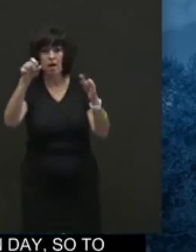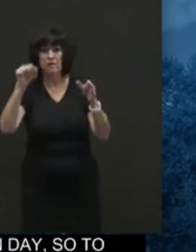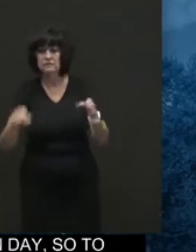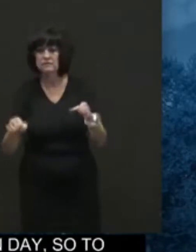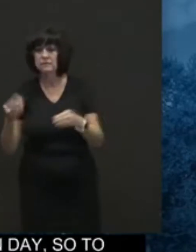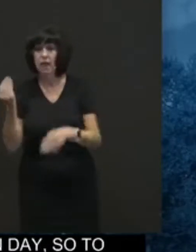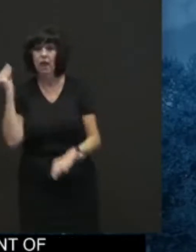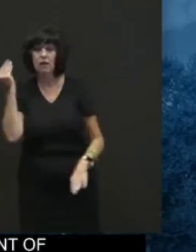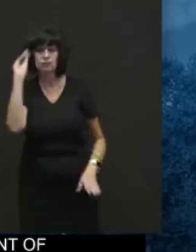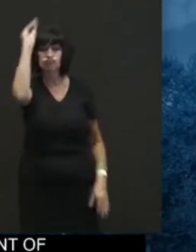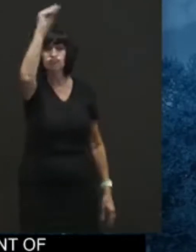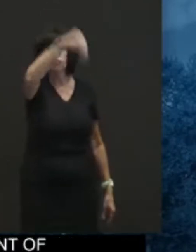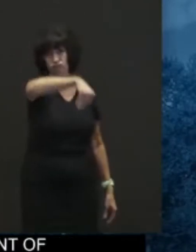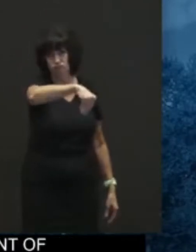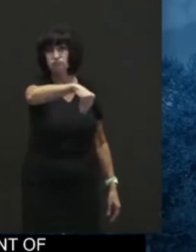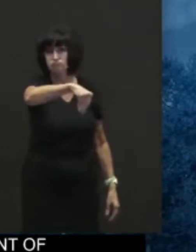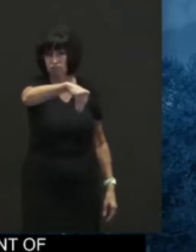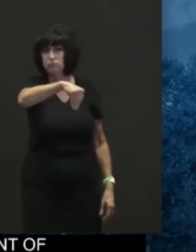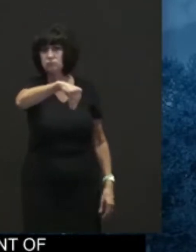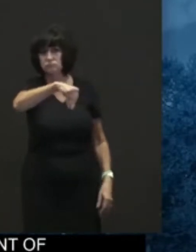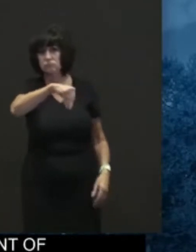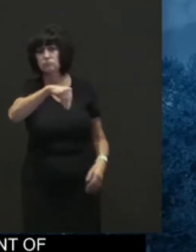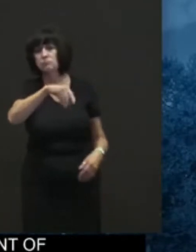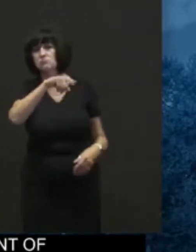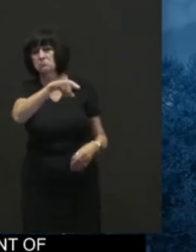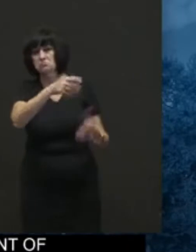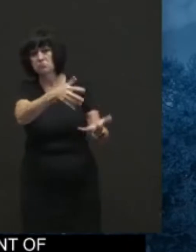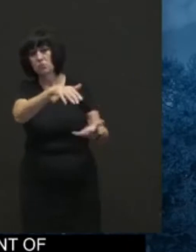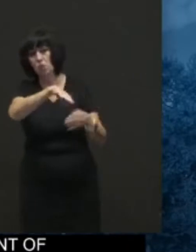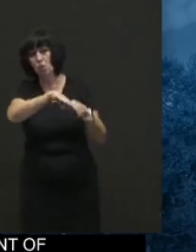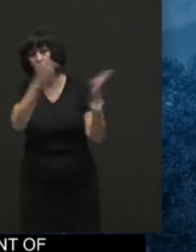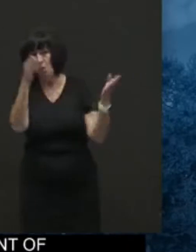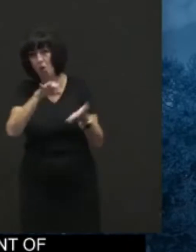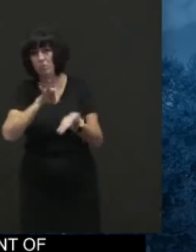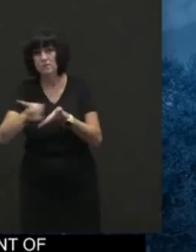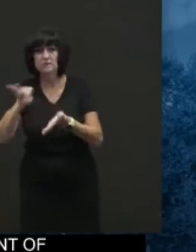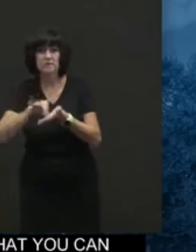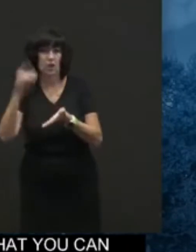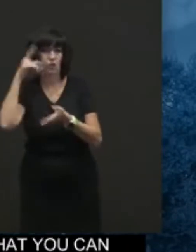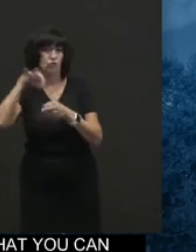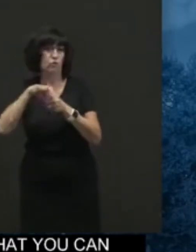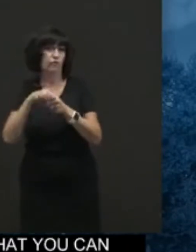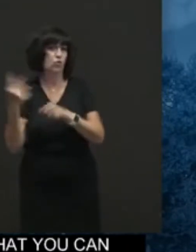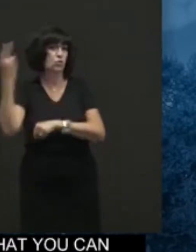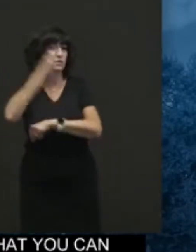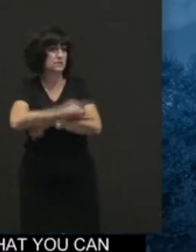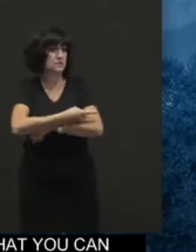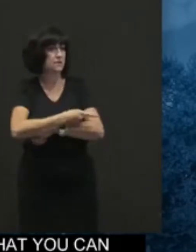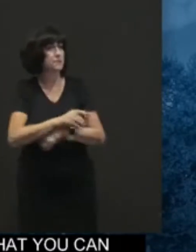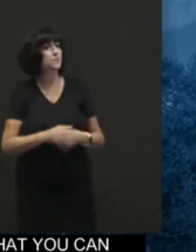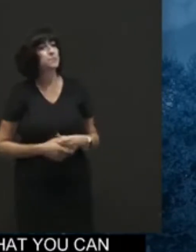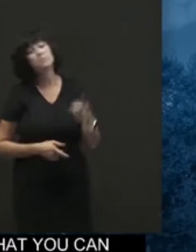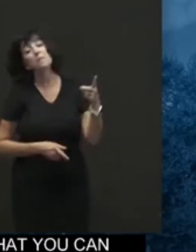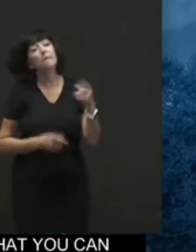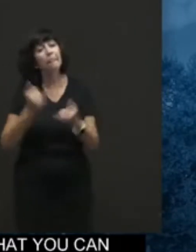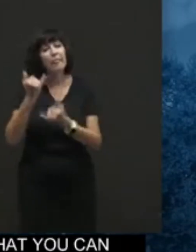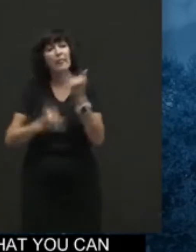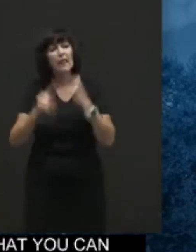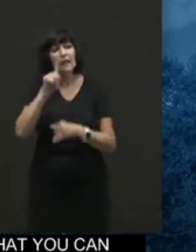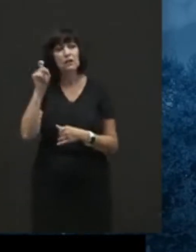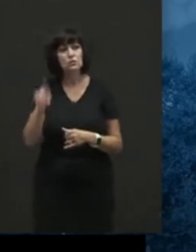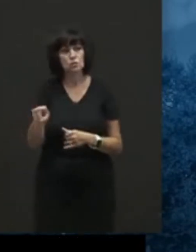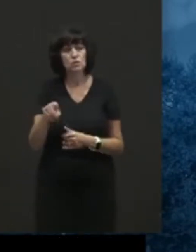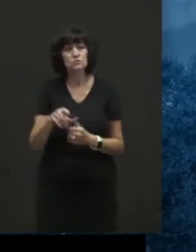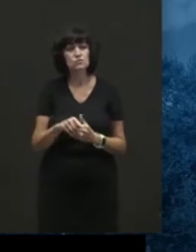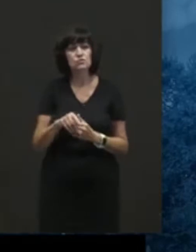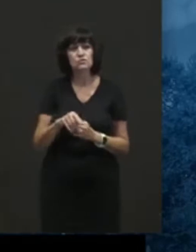each county where you can submit your ballot on Election Day. And the last question is also from Betsy Price at Delaware